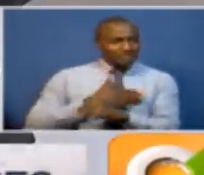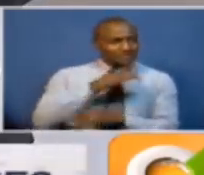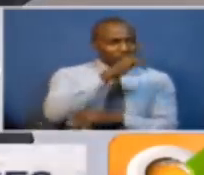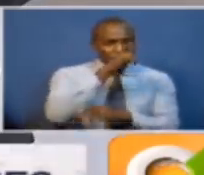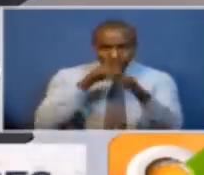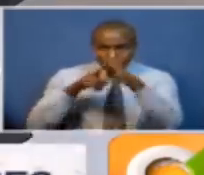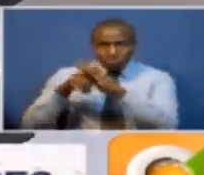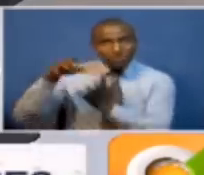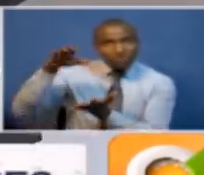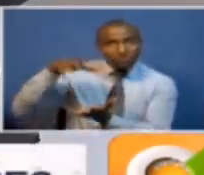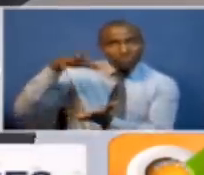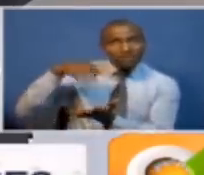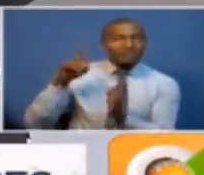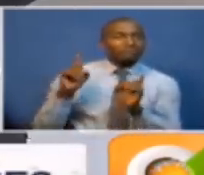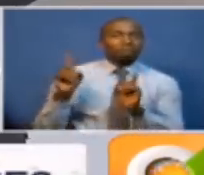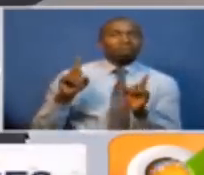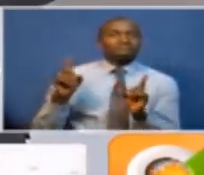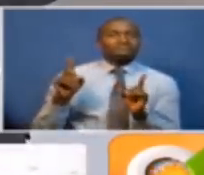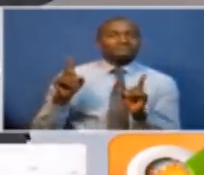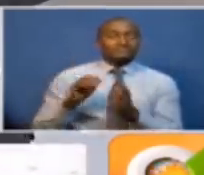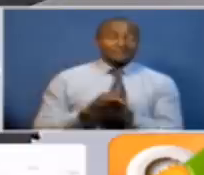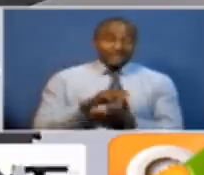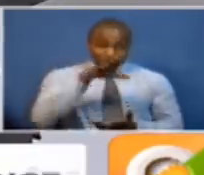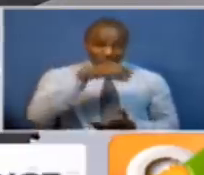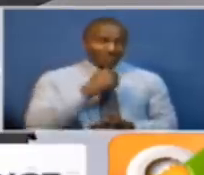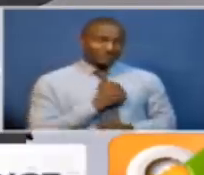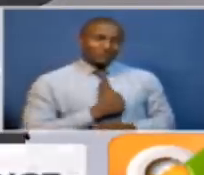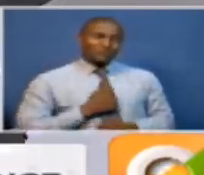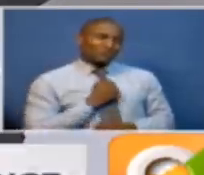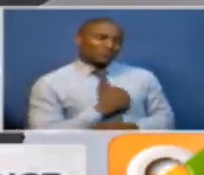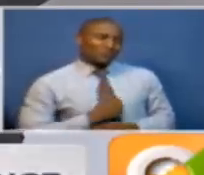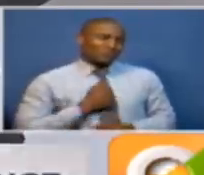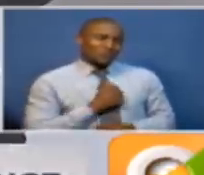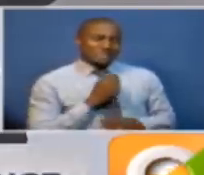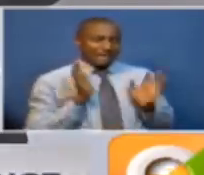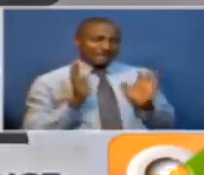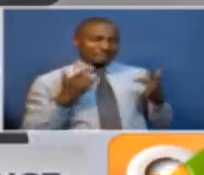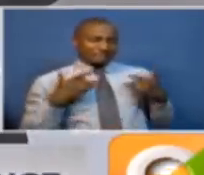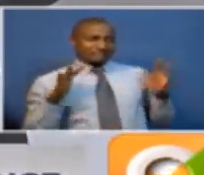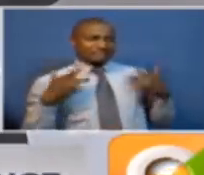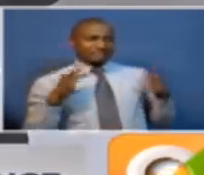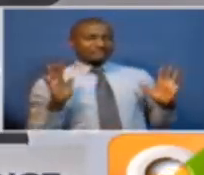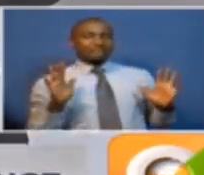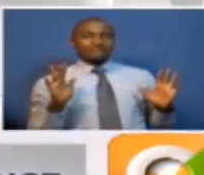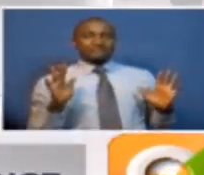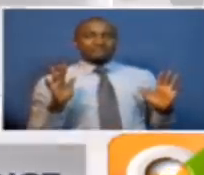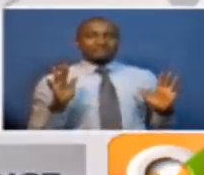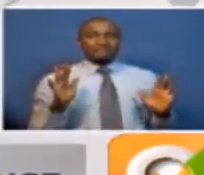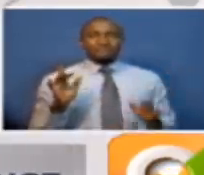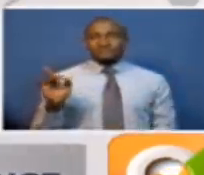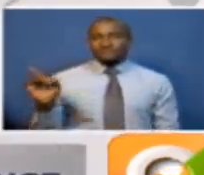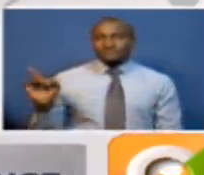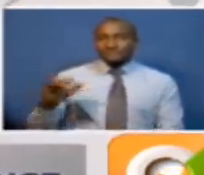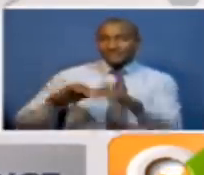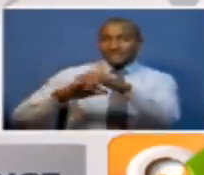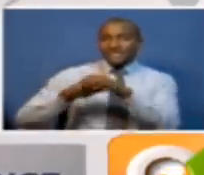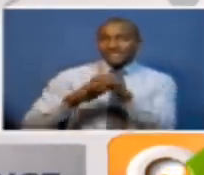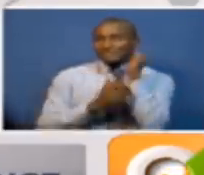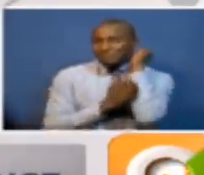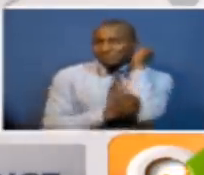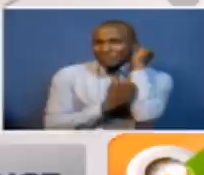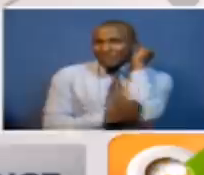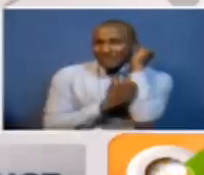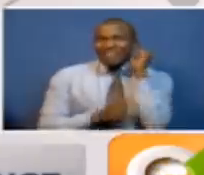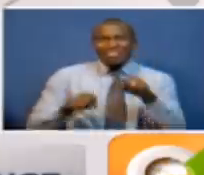The supermarket has, however, apologized and denied the claims. Well, let's take a look at that email. Writing in poor English to marketing